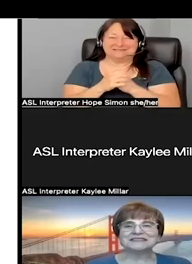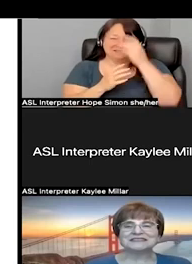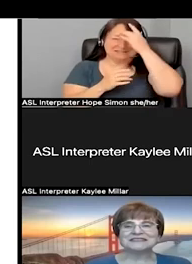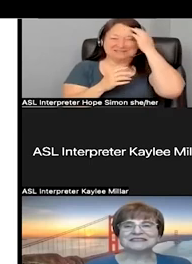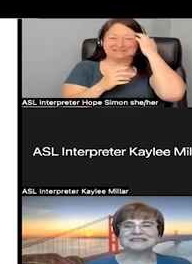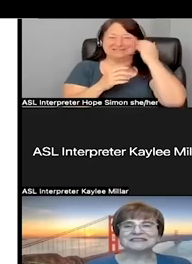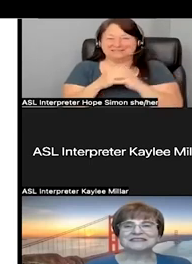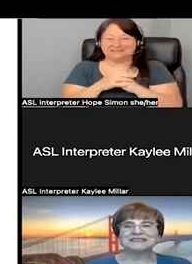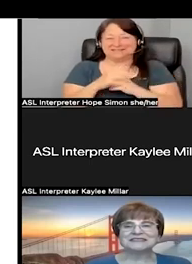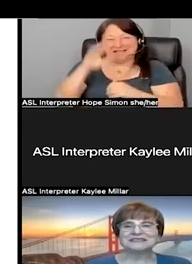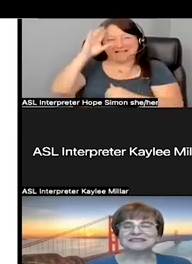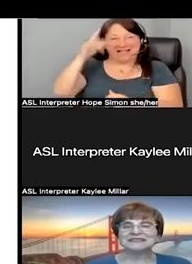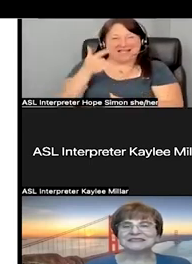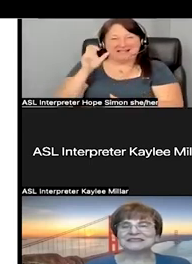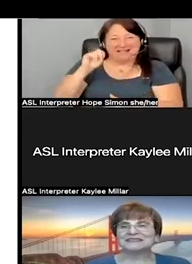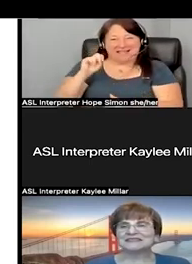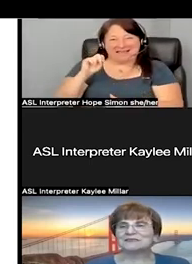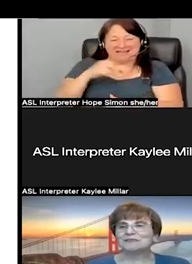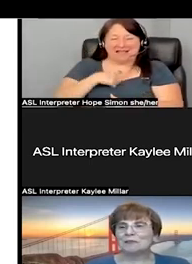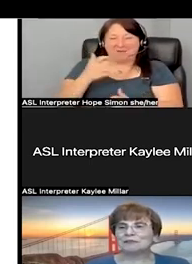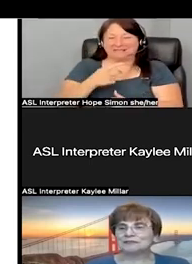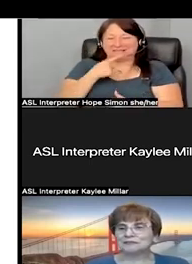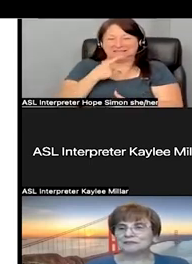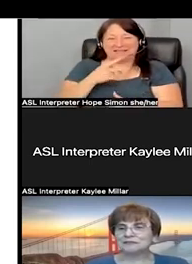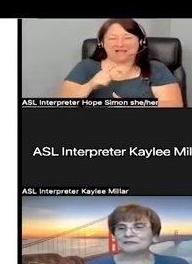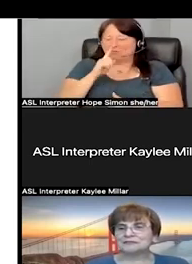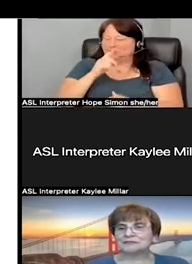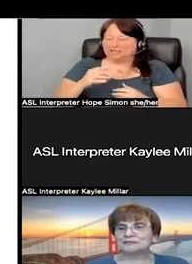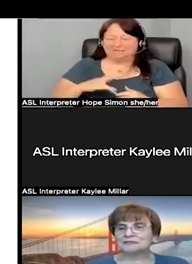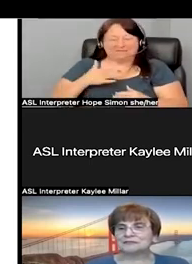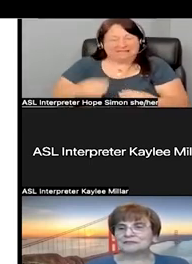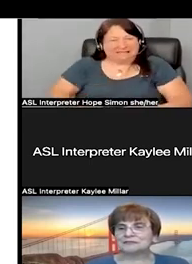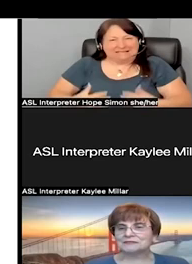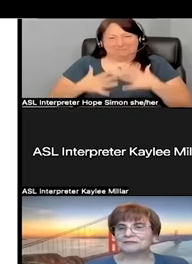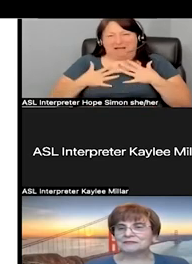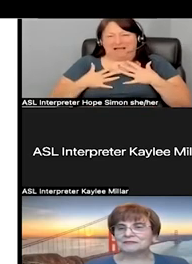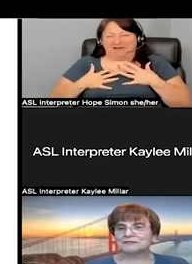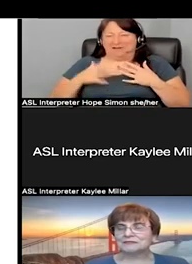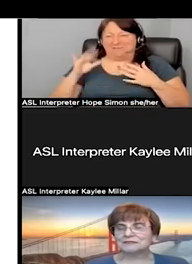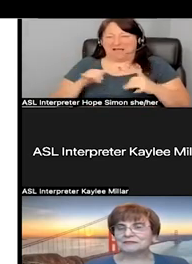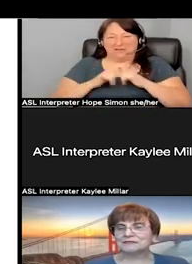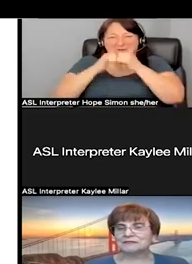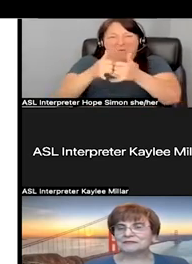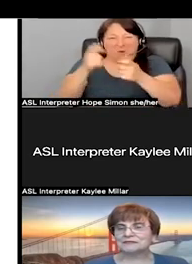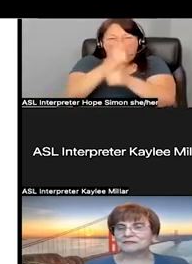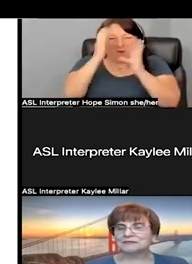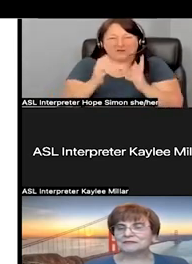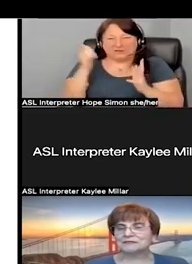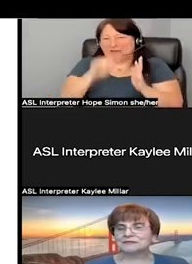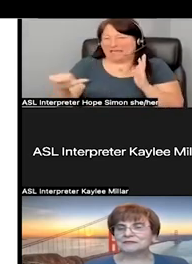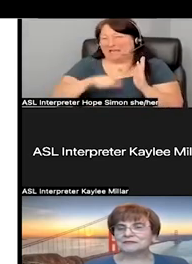It's Glenn from Safety Proof. I just got to say, I am so inspired by award winners or any other